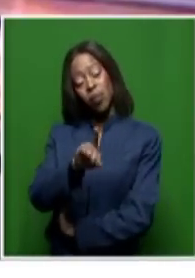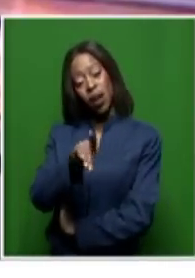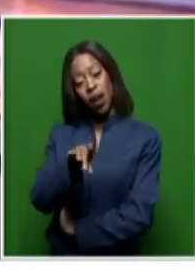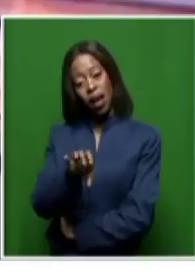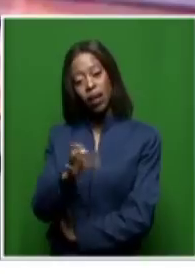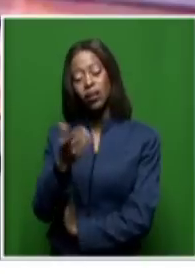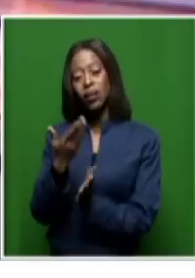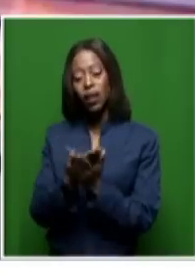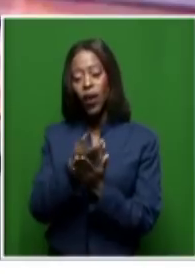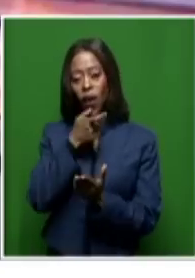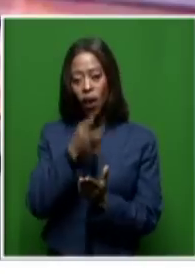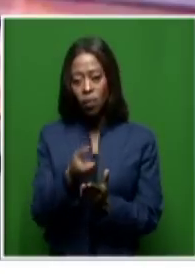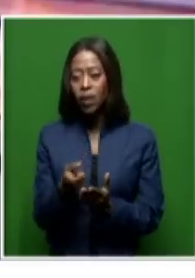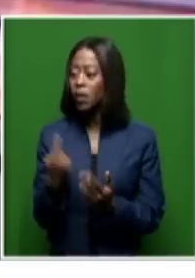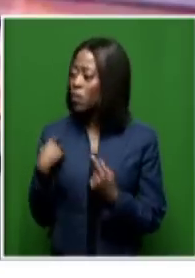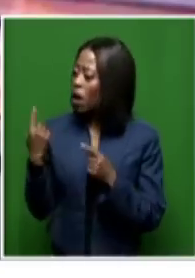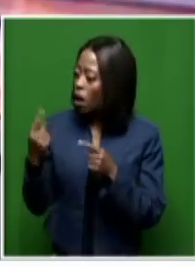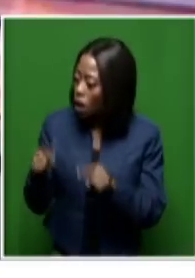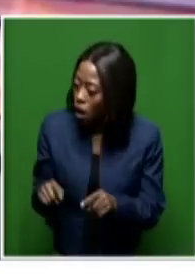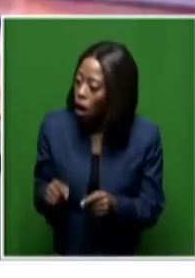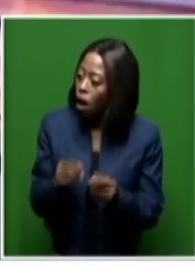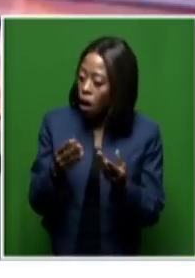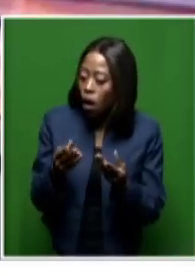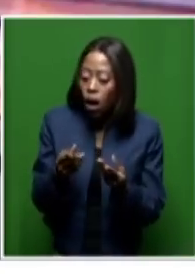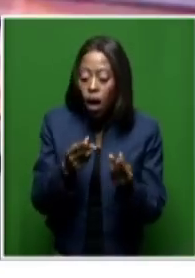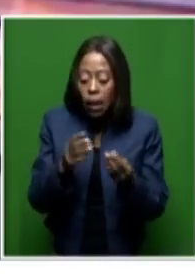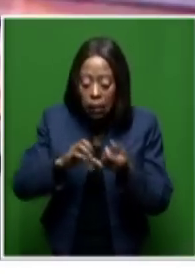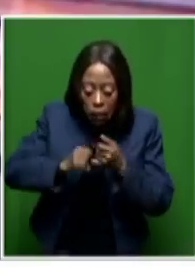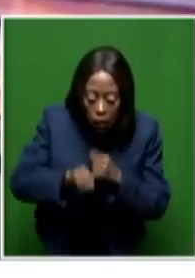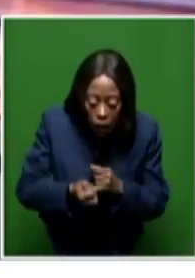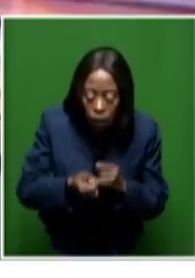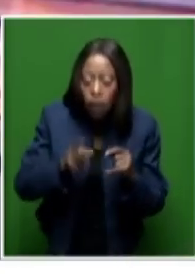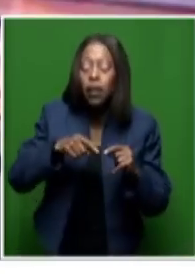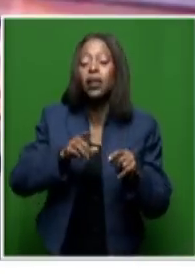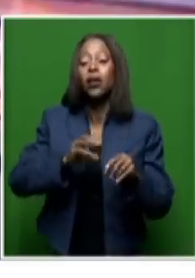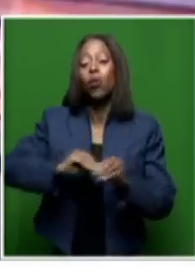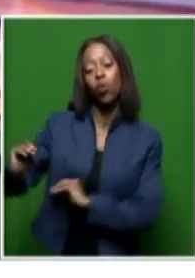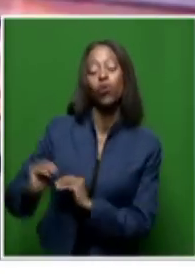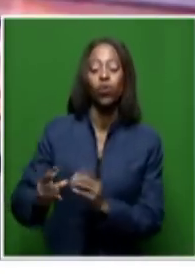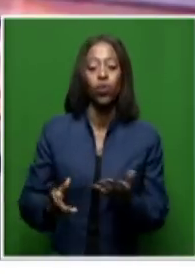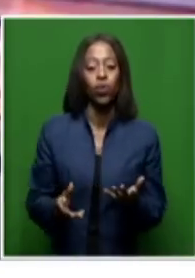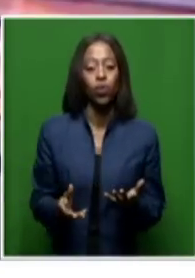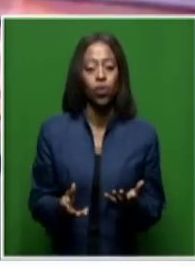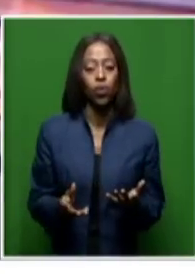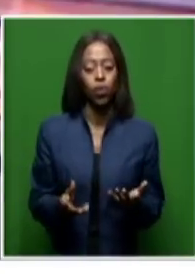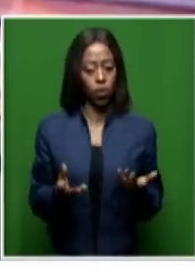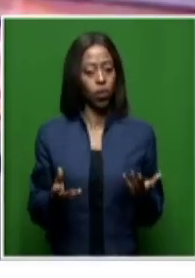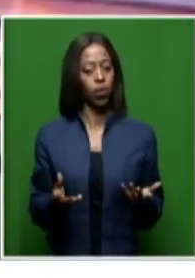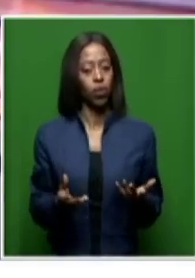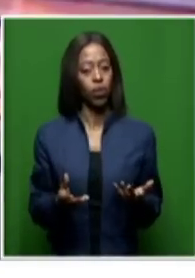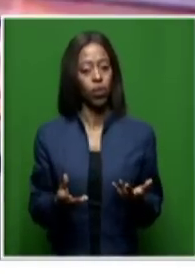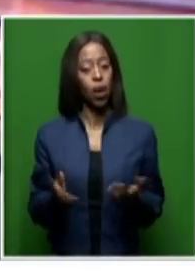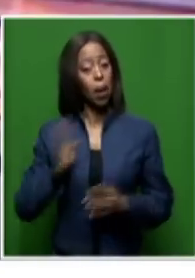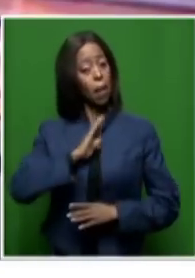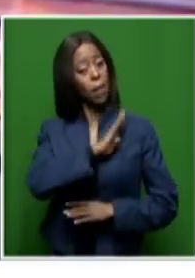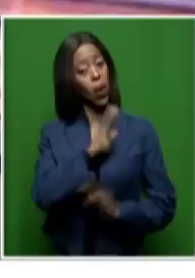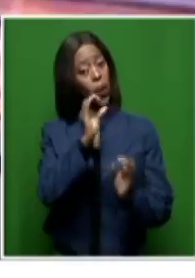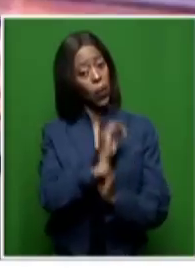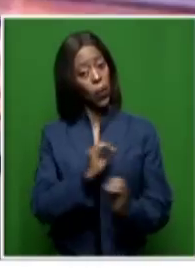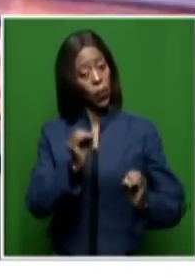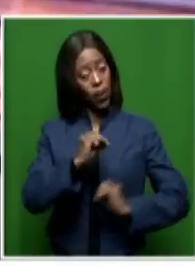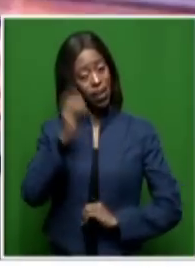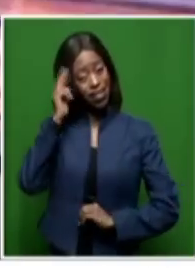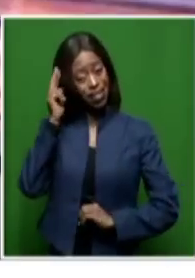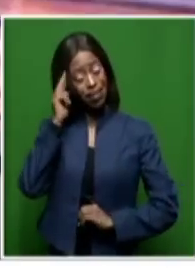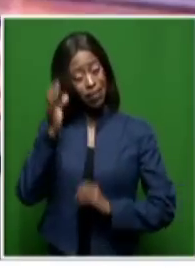him here, was doing something about it. He was gone. And then when he was doing something about it, there was no board. Remember